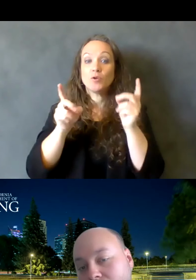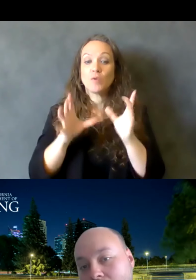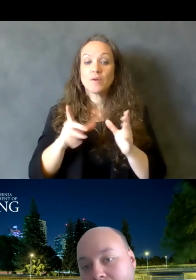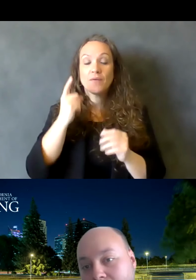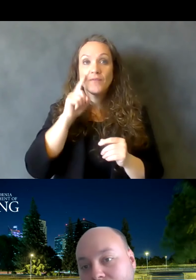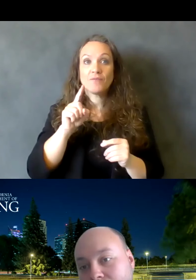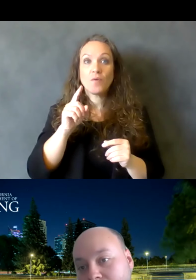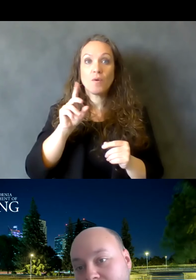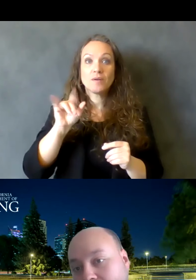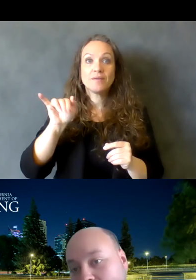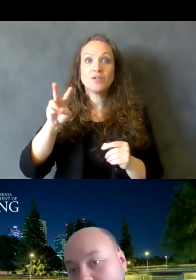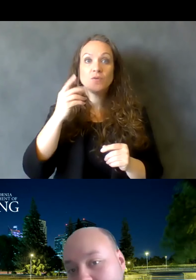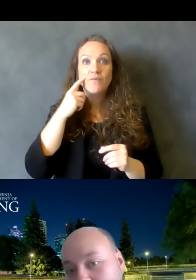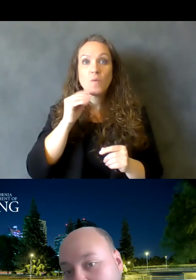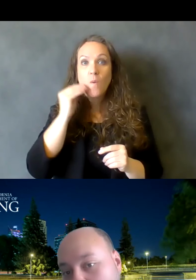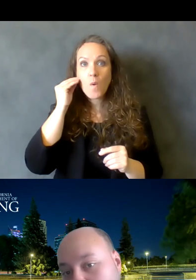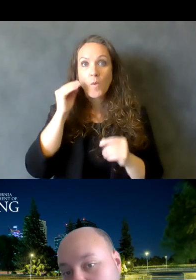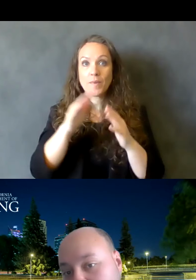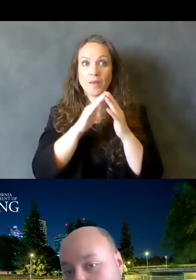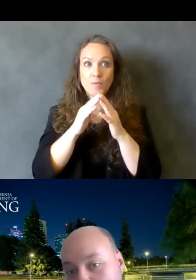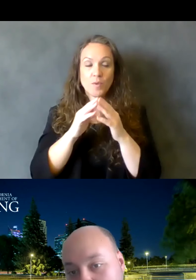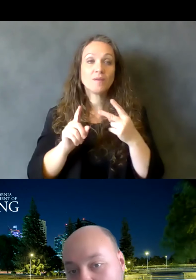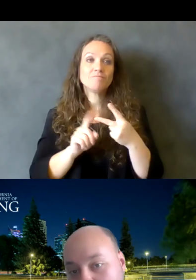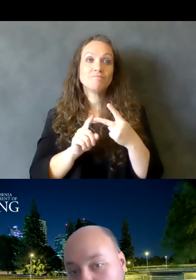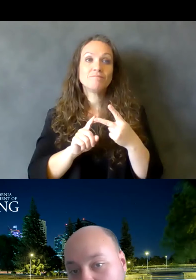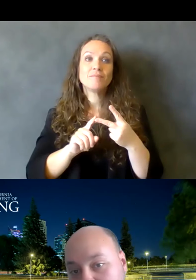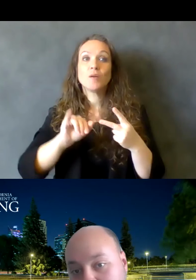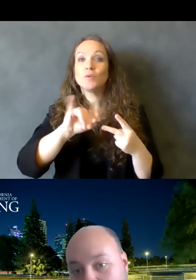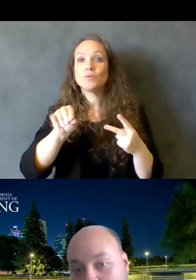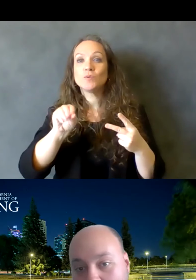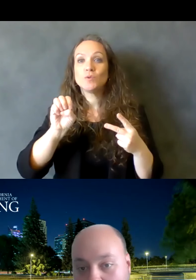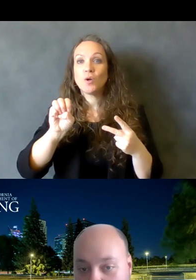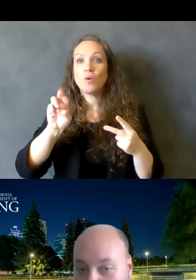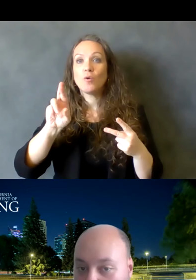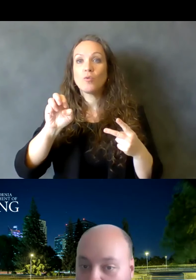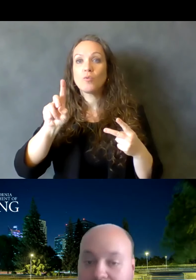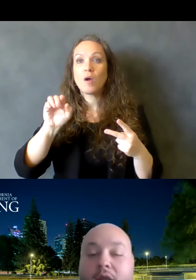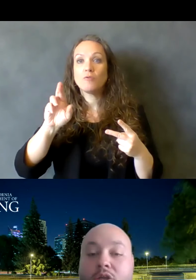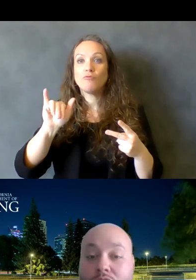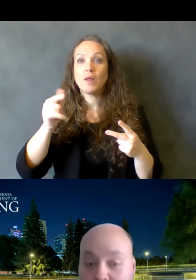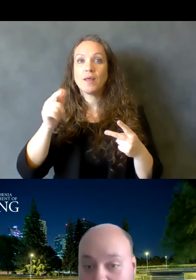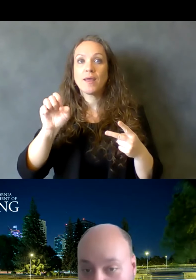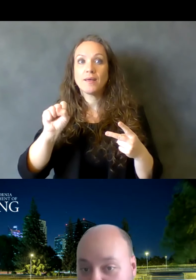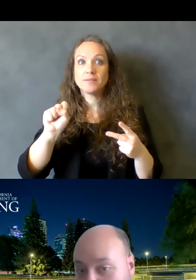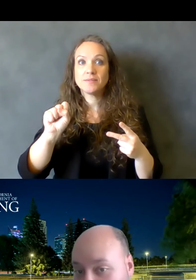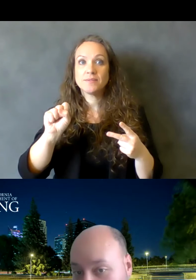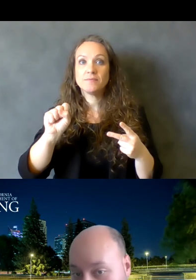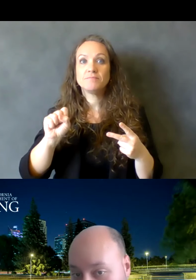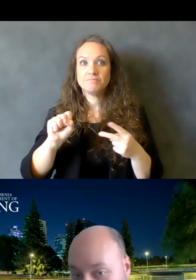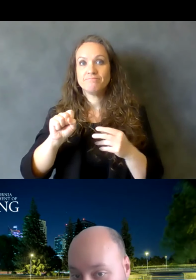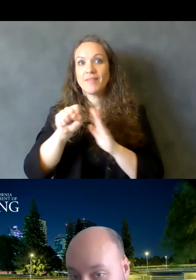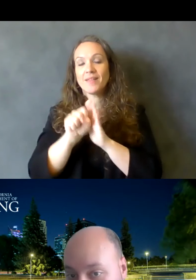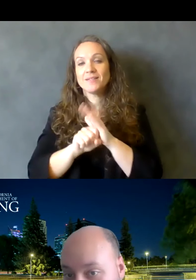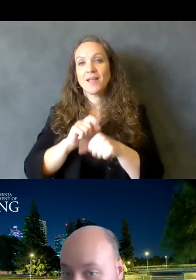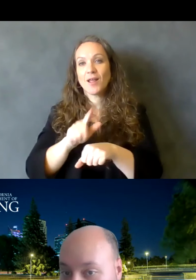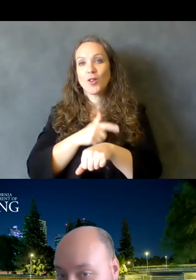as Joe Rodriguez, who was our State Long-Term Care Ombudsman for many, many years. Additionally, we've added 2 new executive team